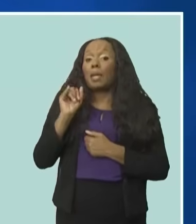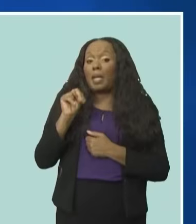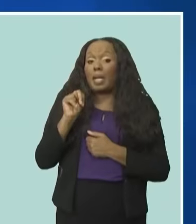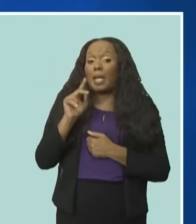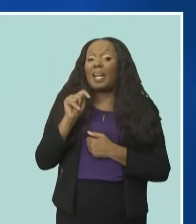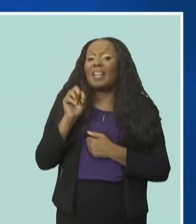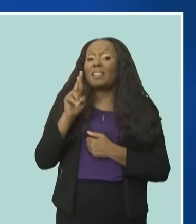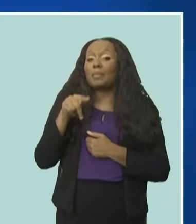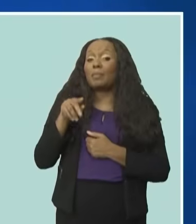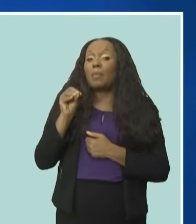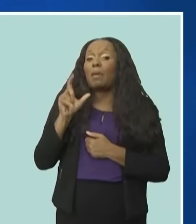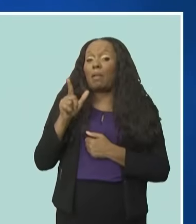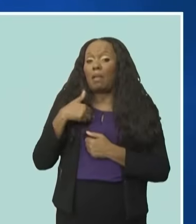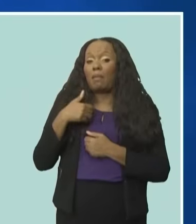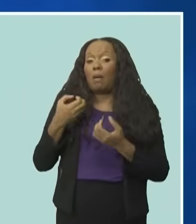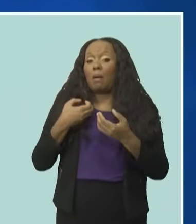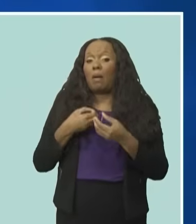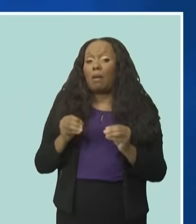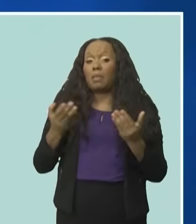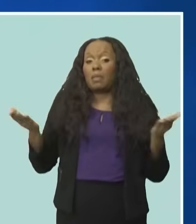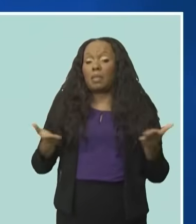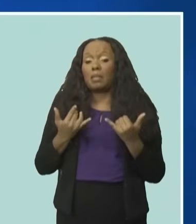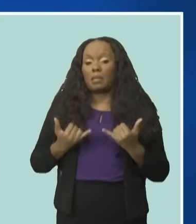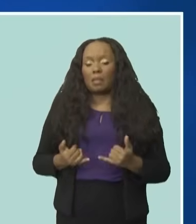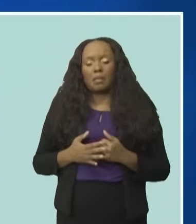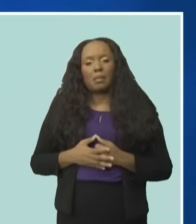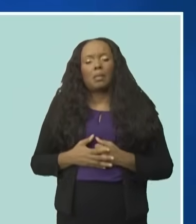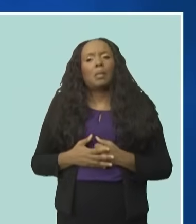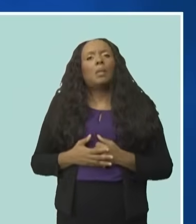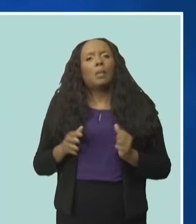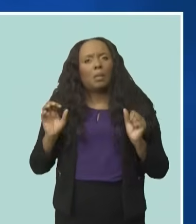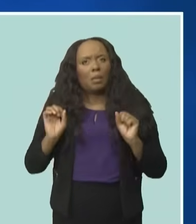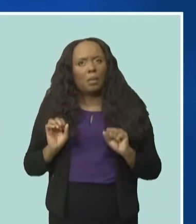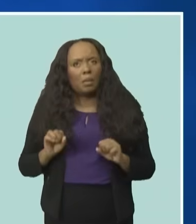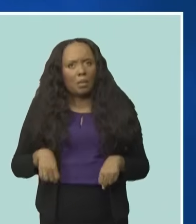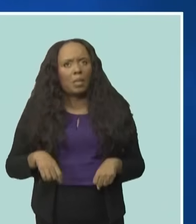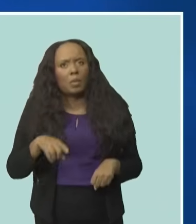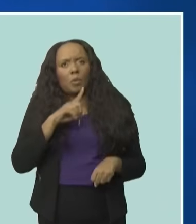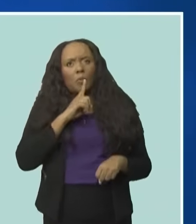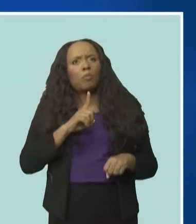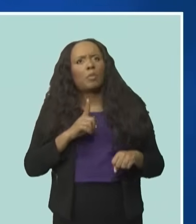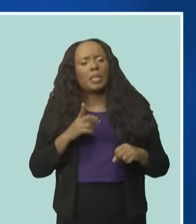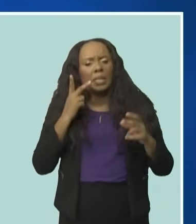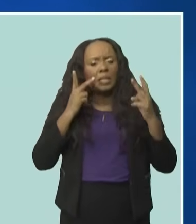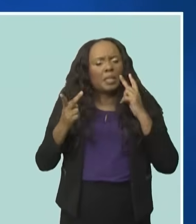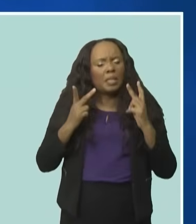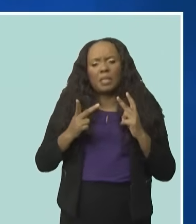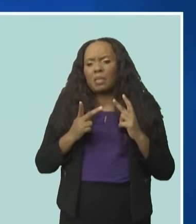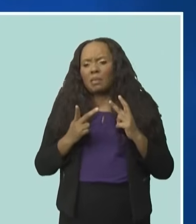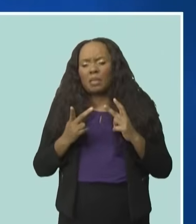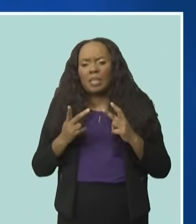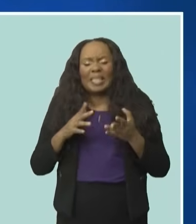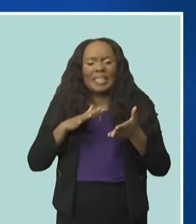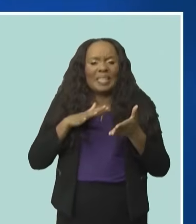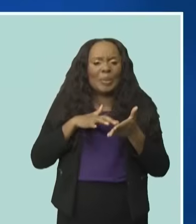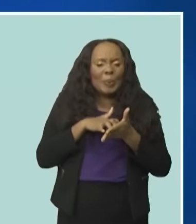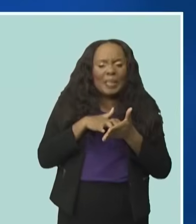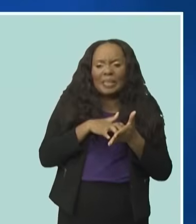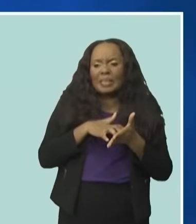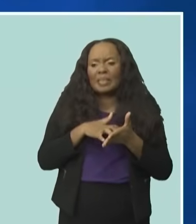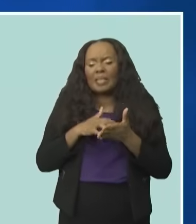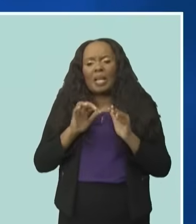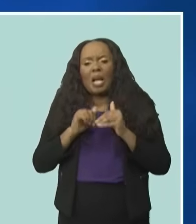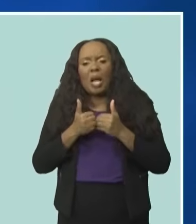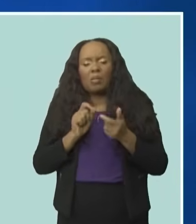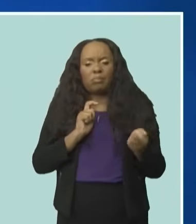so as to enable us to be able to dig more deeply into some of the weaknesses in our system and to correct those